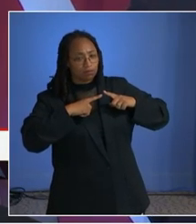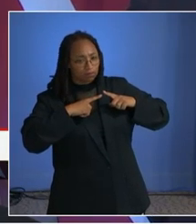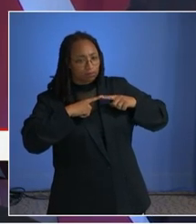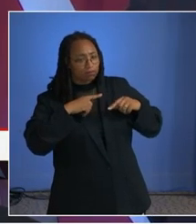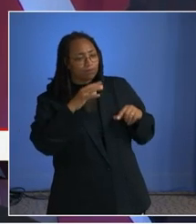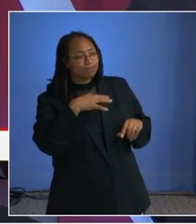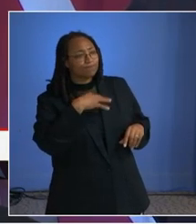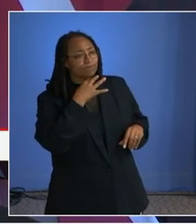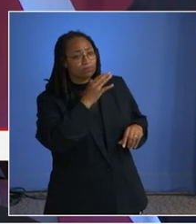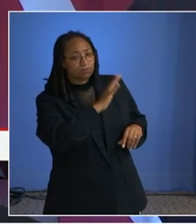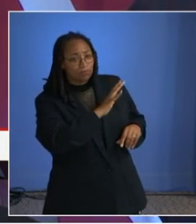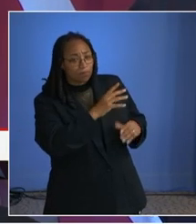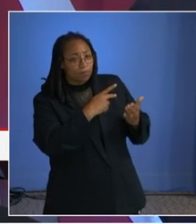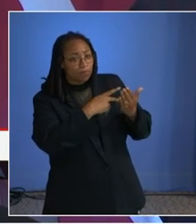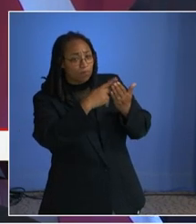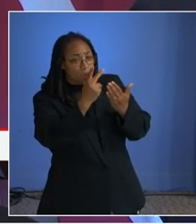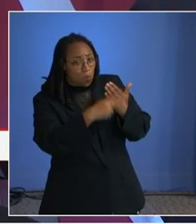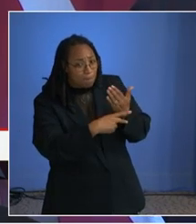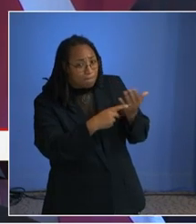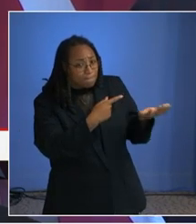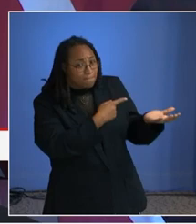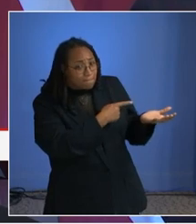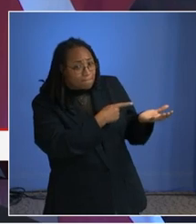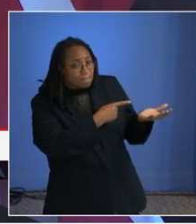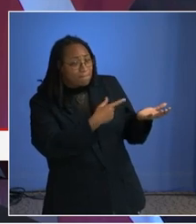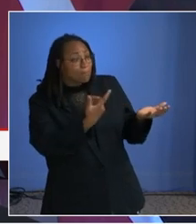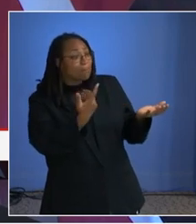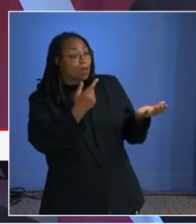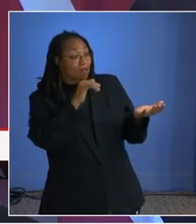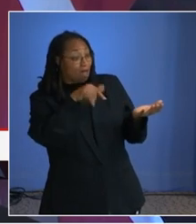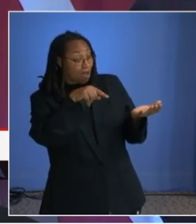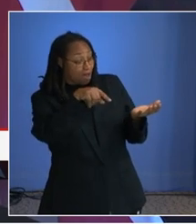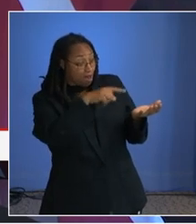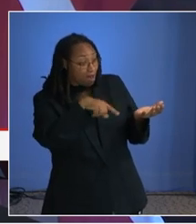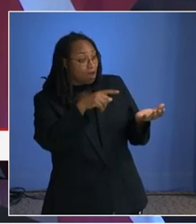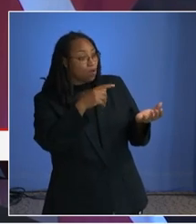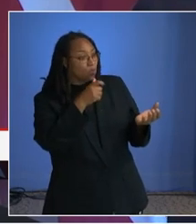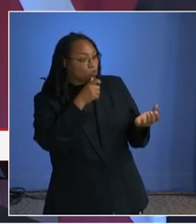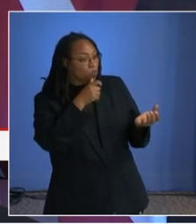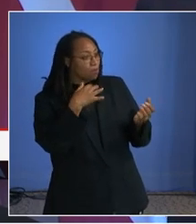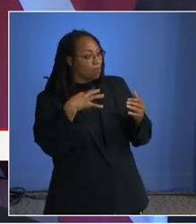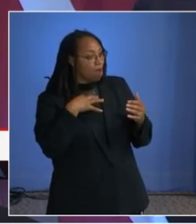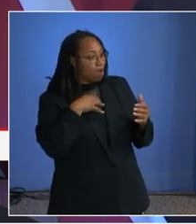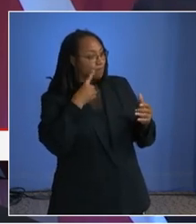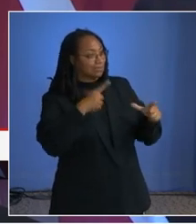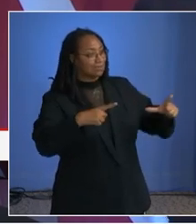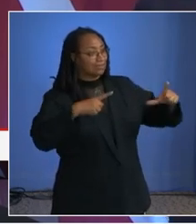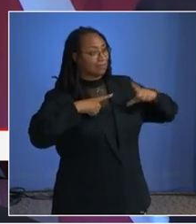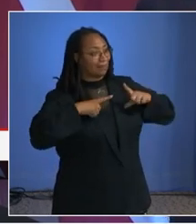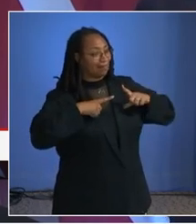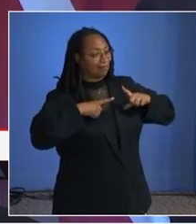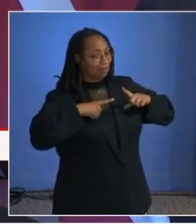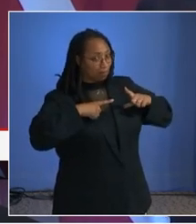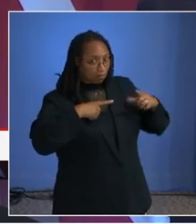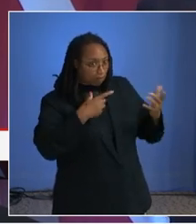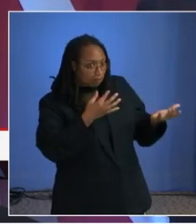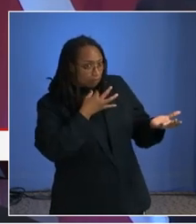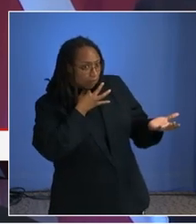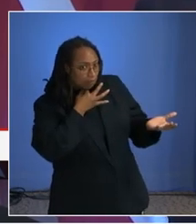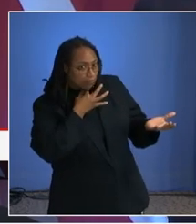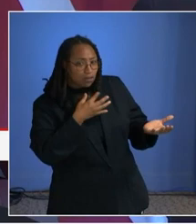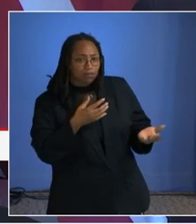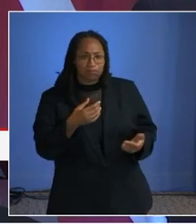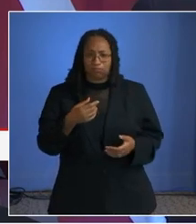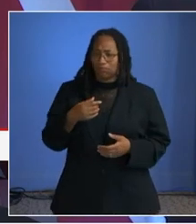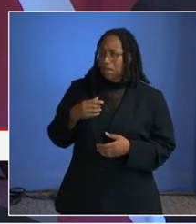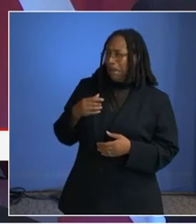one personal sabbatical right now here. We can provide you with, I don't have the rundown in my head, but we have